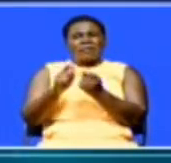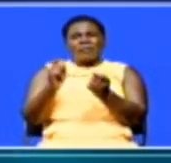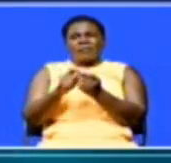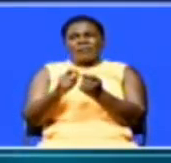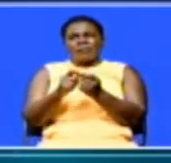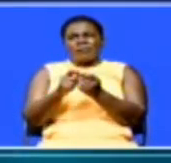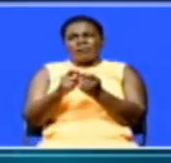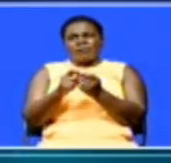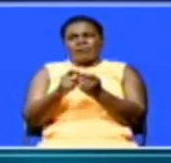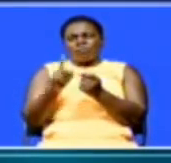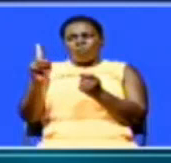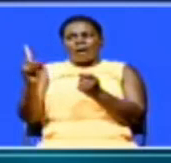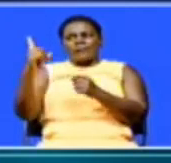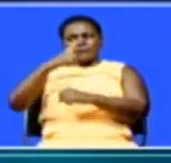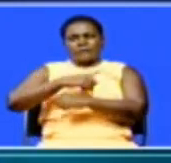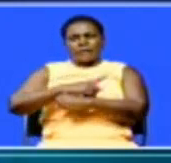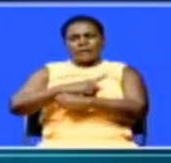Maybe after a day.